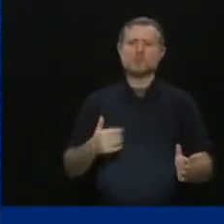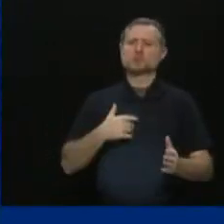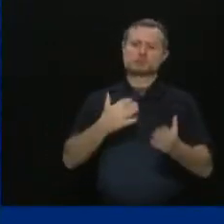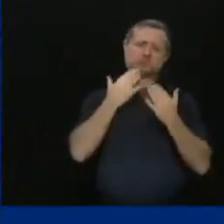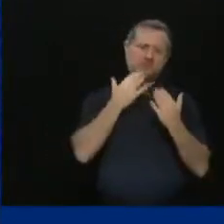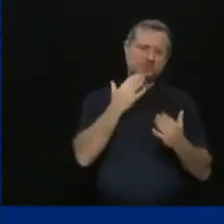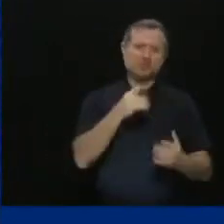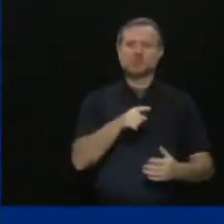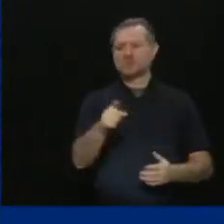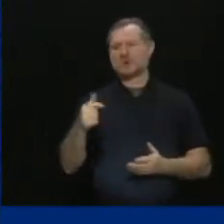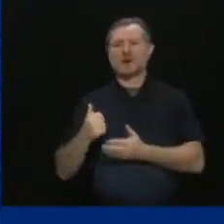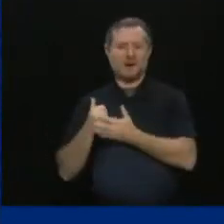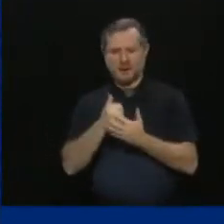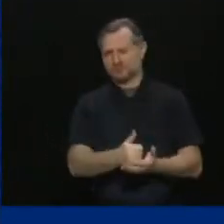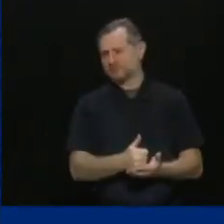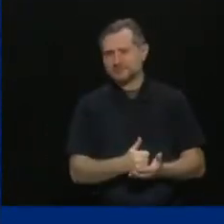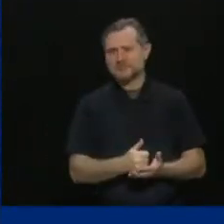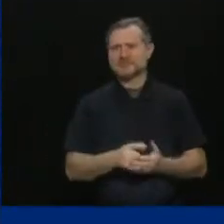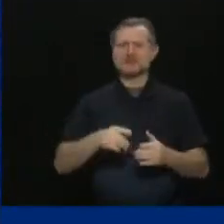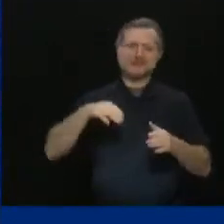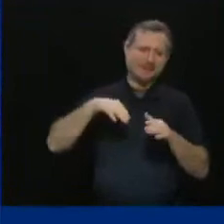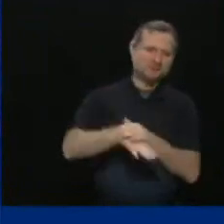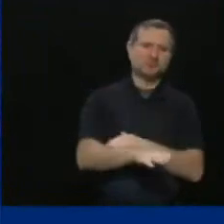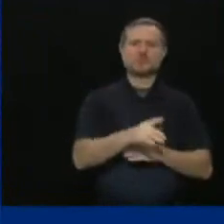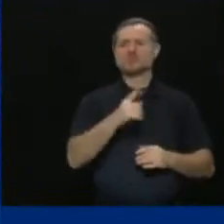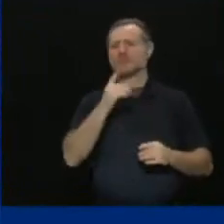the dark ages.